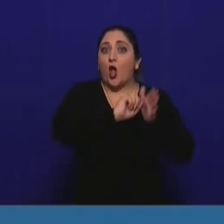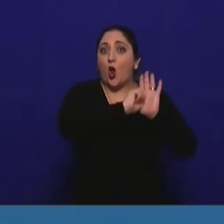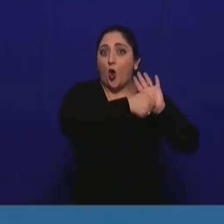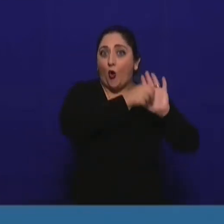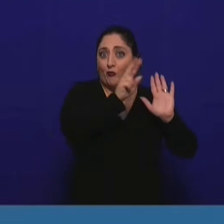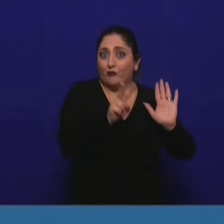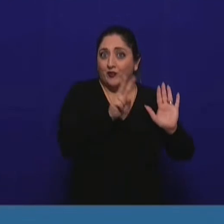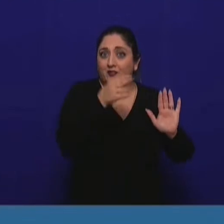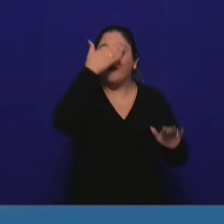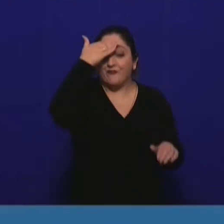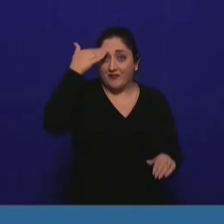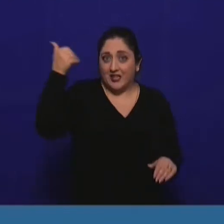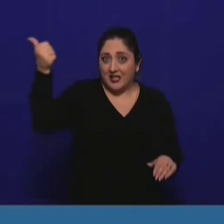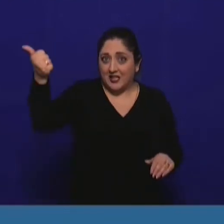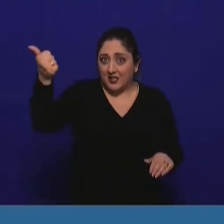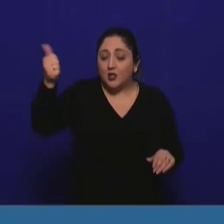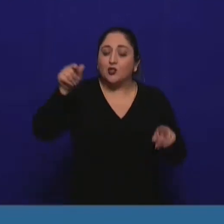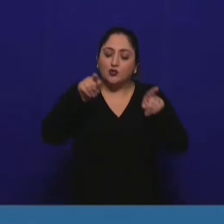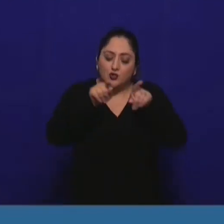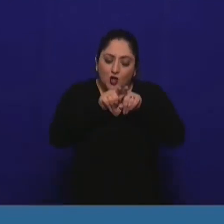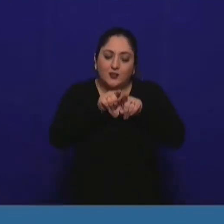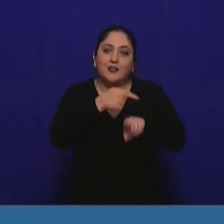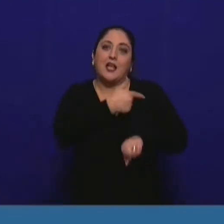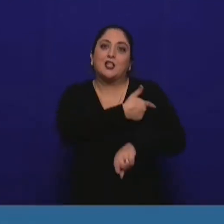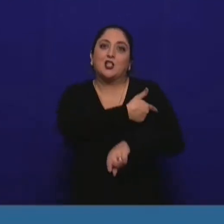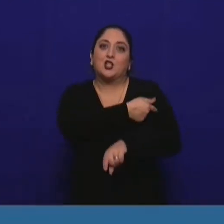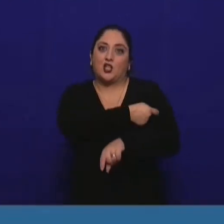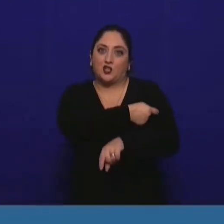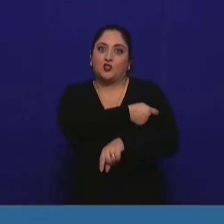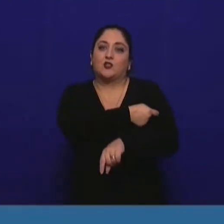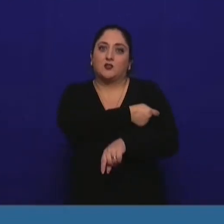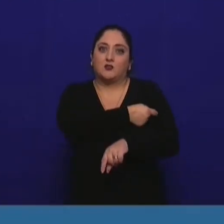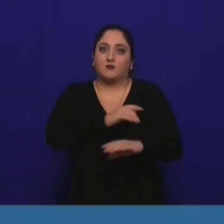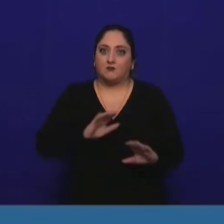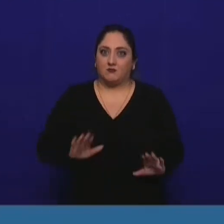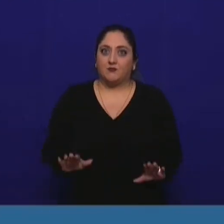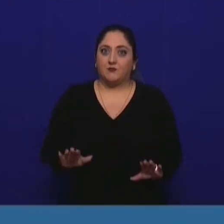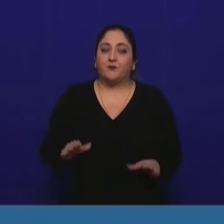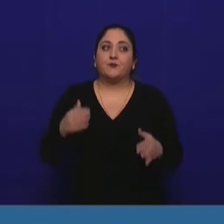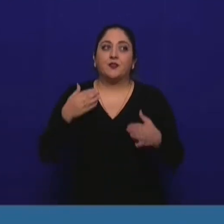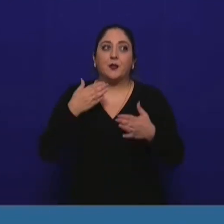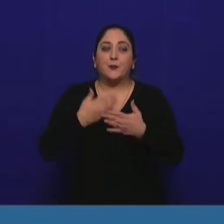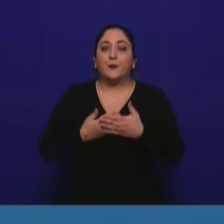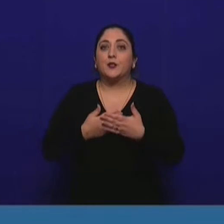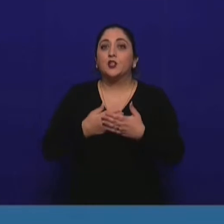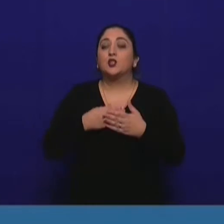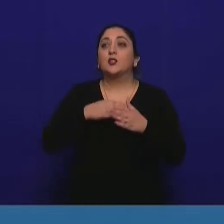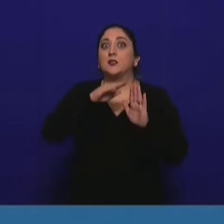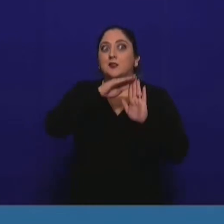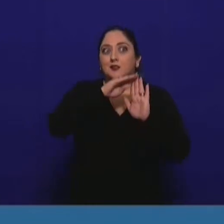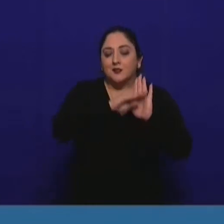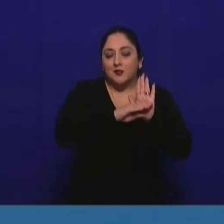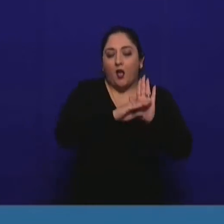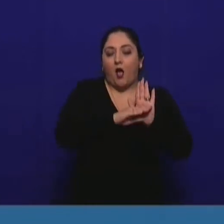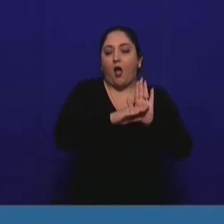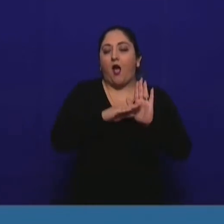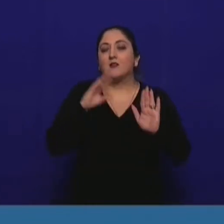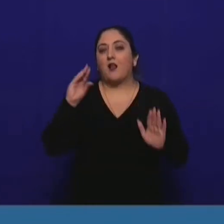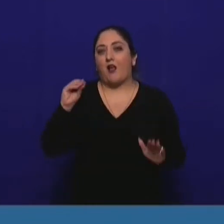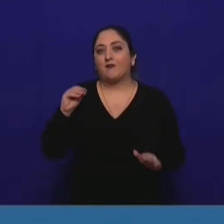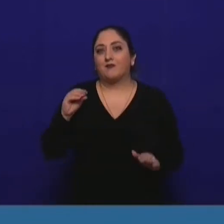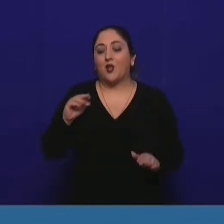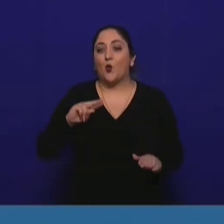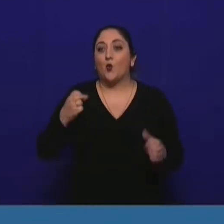ġew pożittivi ukoll għandhom jiġu biex jieħdu t-tilqima la darba nibatu għalikom ħalli jekk nkun nistgħu nagħmlu boosting